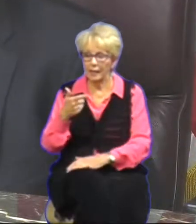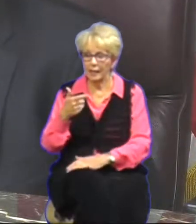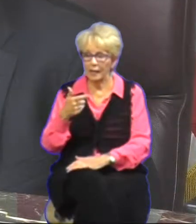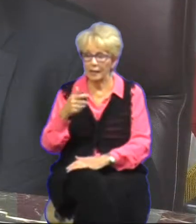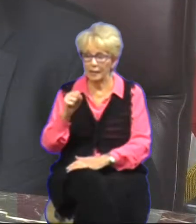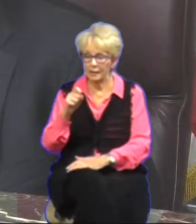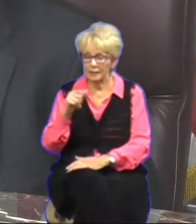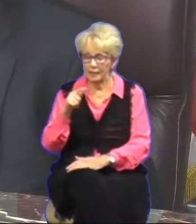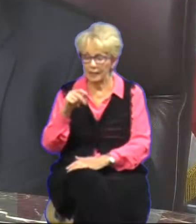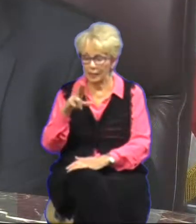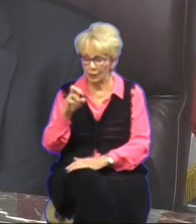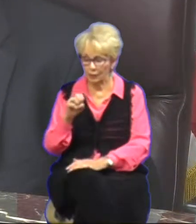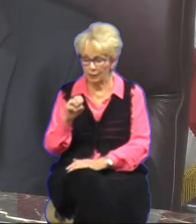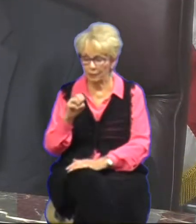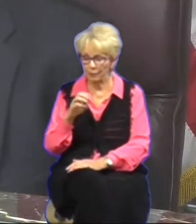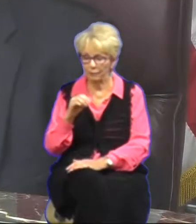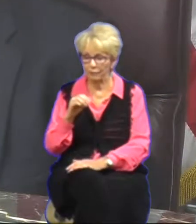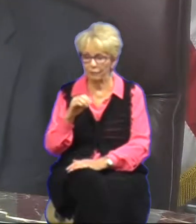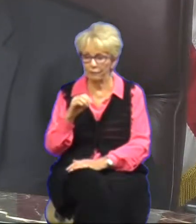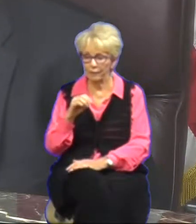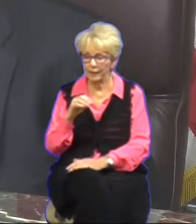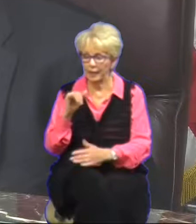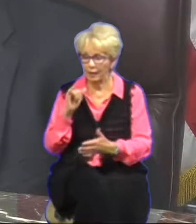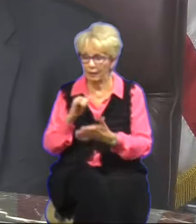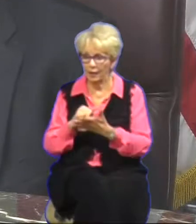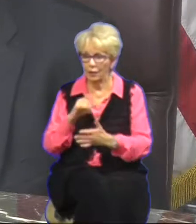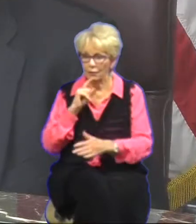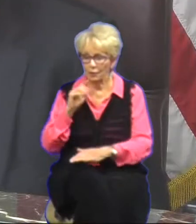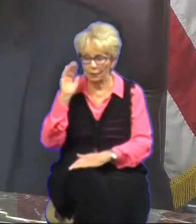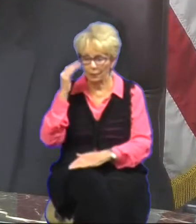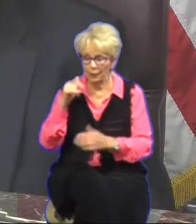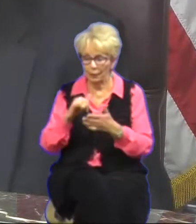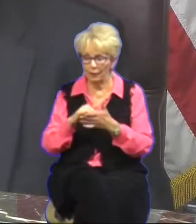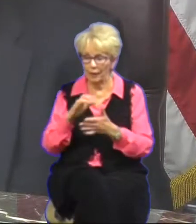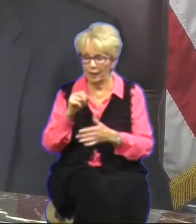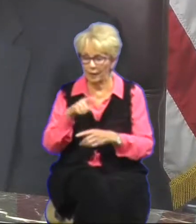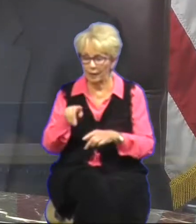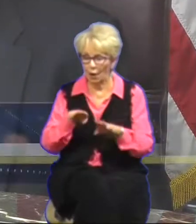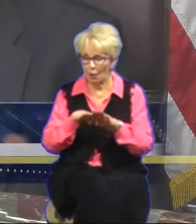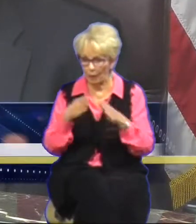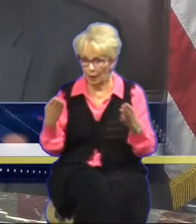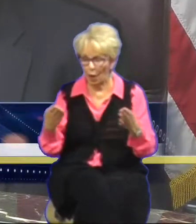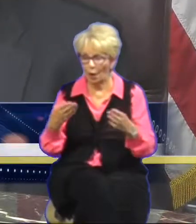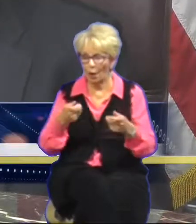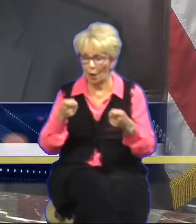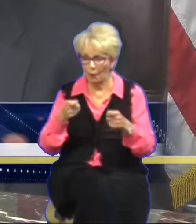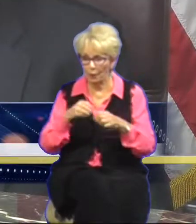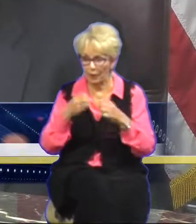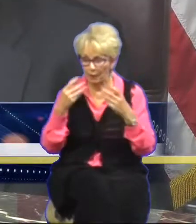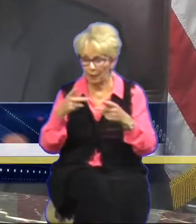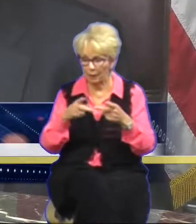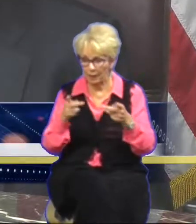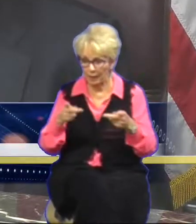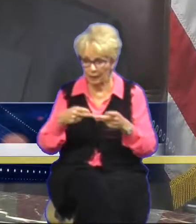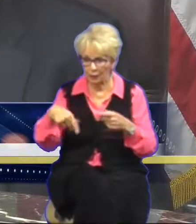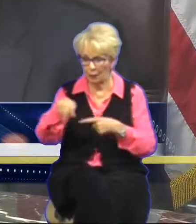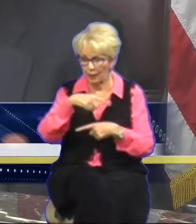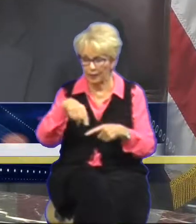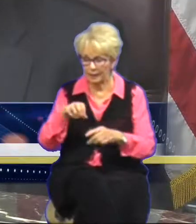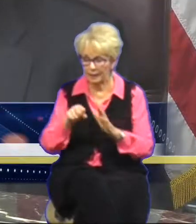And indeed, that would certainly appear to be the case since they're openly operated in many places around the